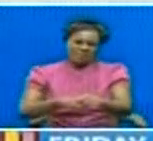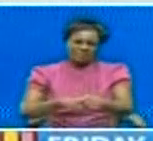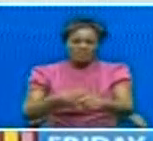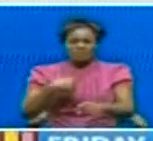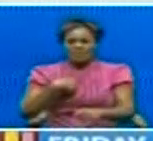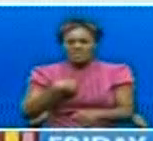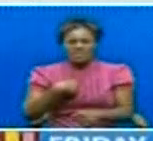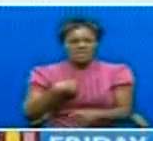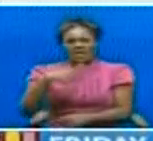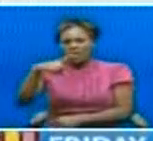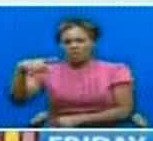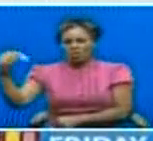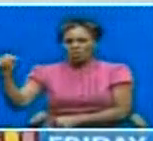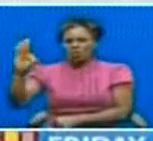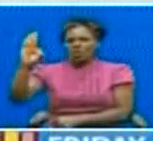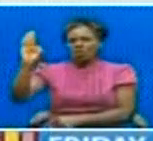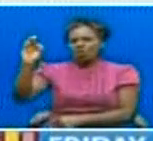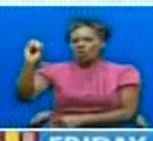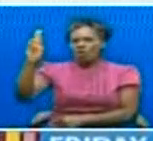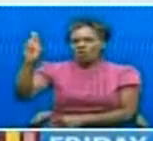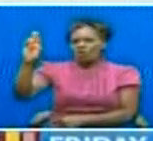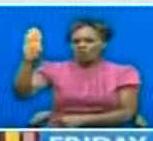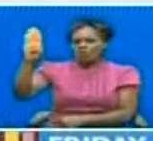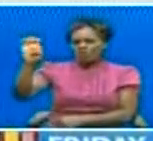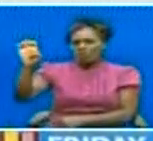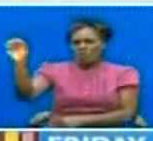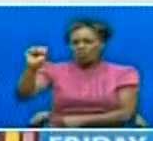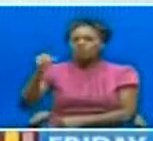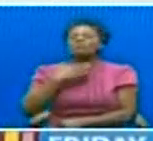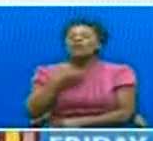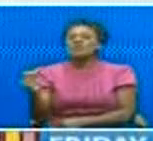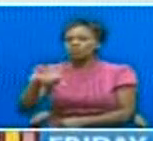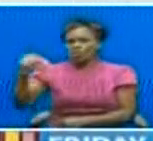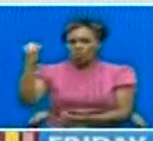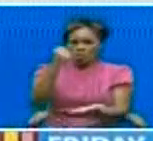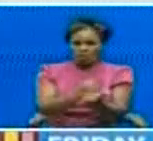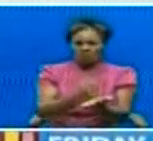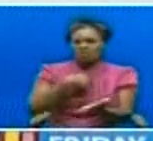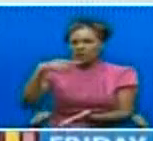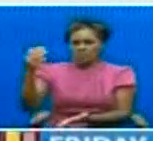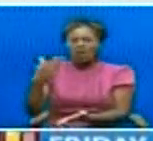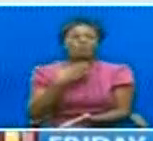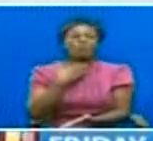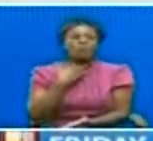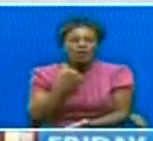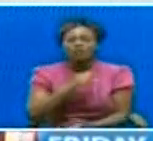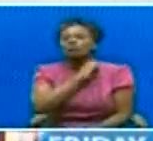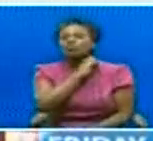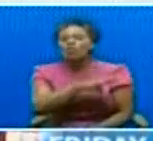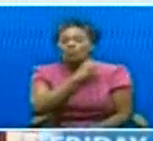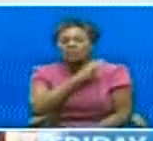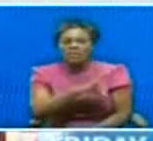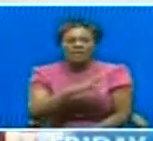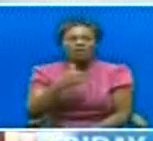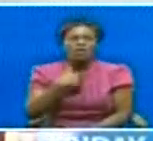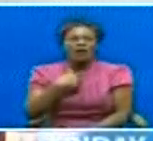time I went to Forbes, I called Forbes, I said, I'd like to come to your office. I went to the office, I said, I want to complain. I've only seen